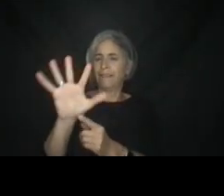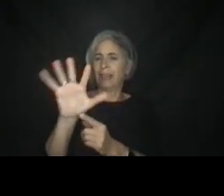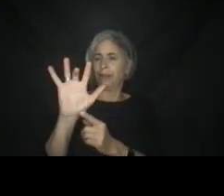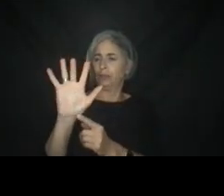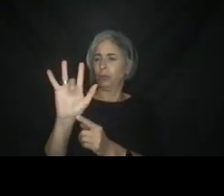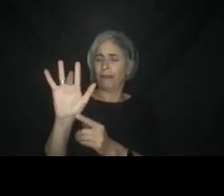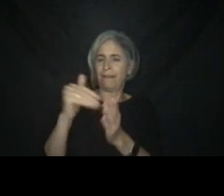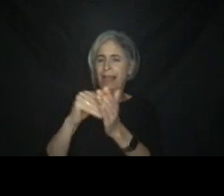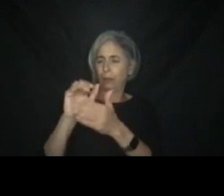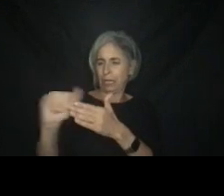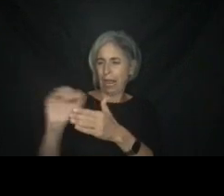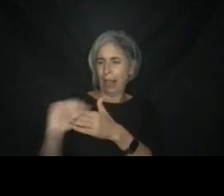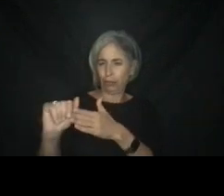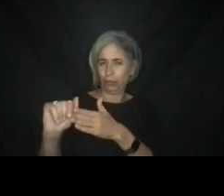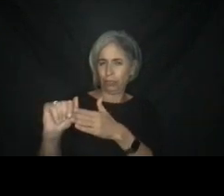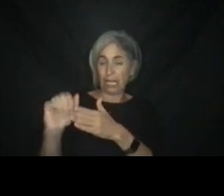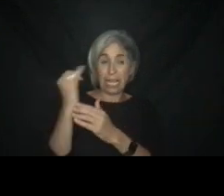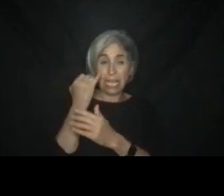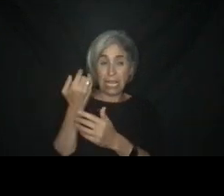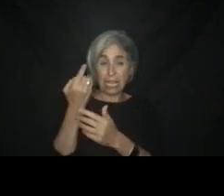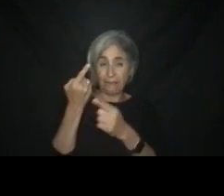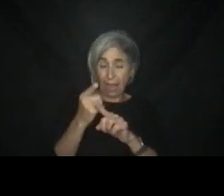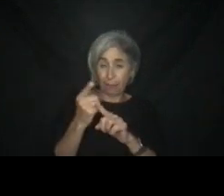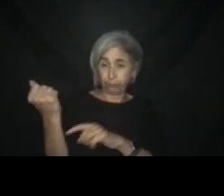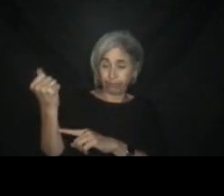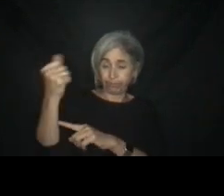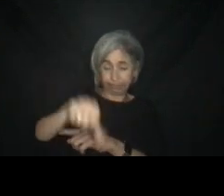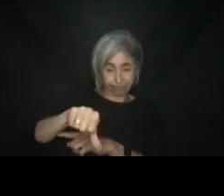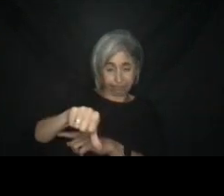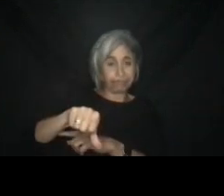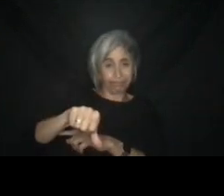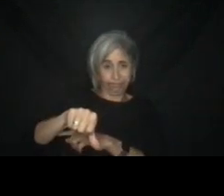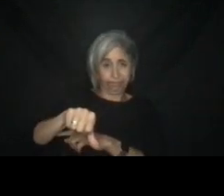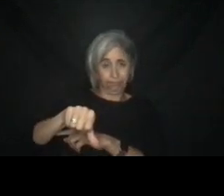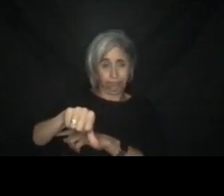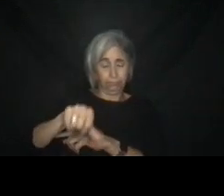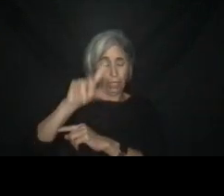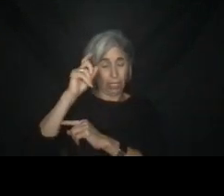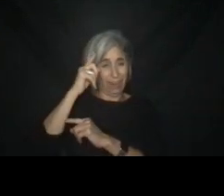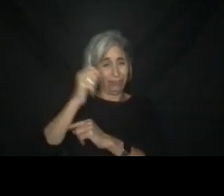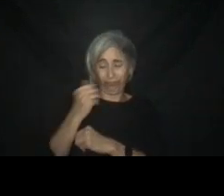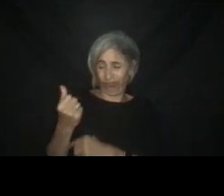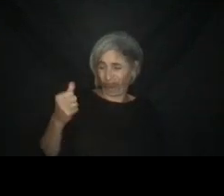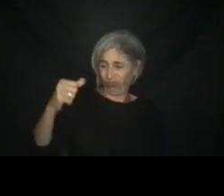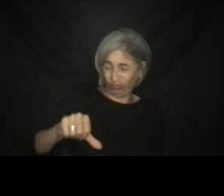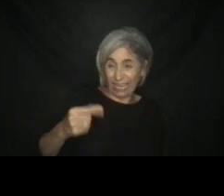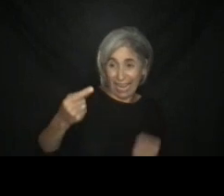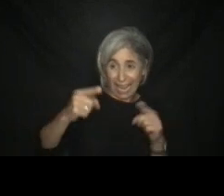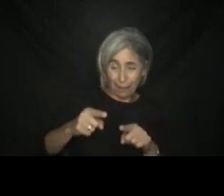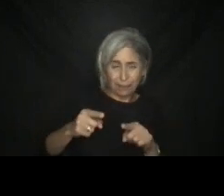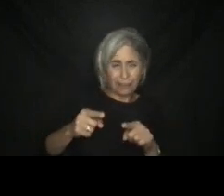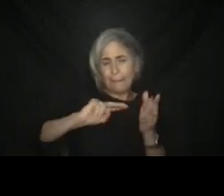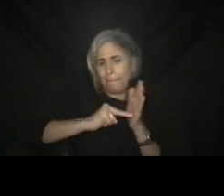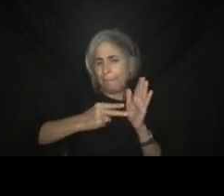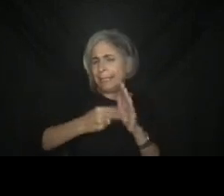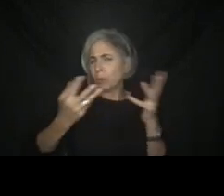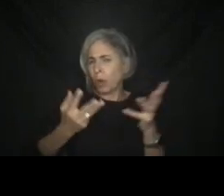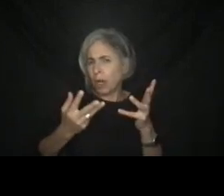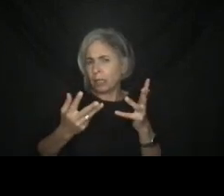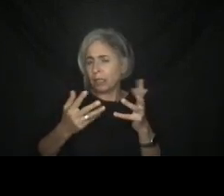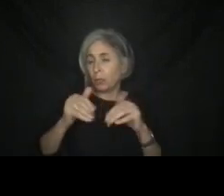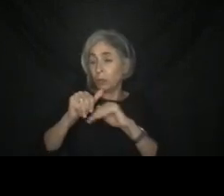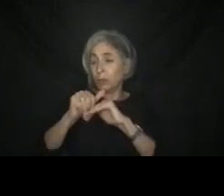$525,000. In case that gets struck down by the governor, will that be resubmitted?